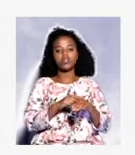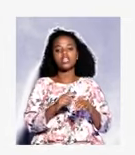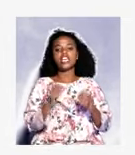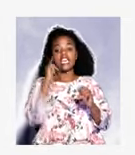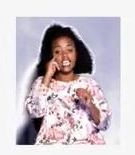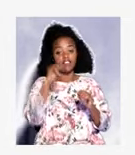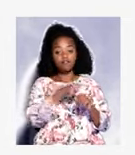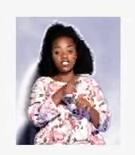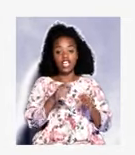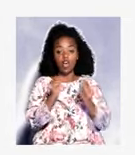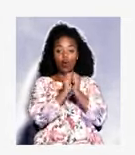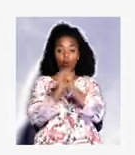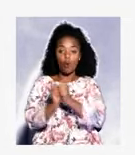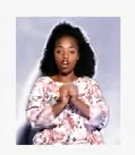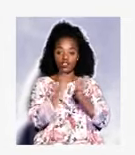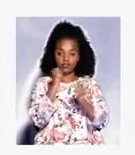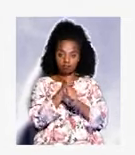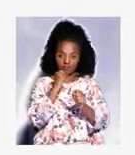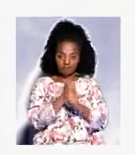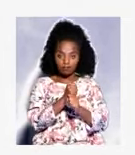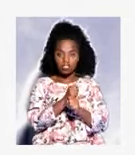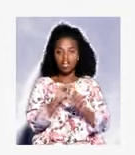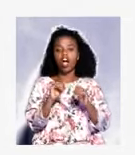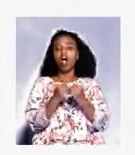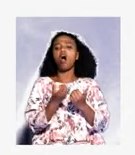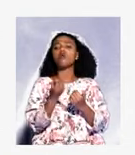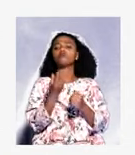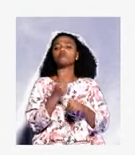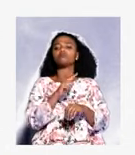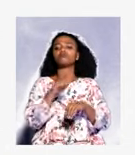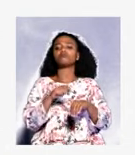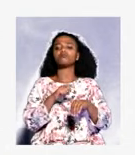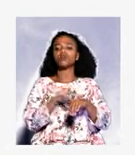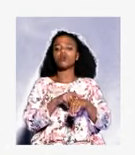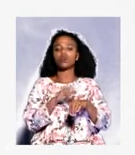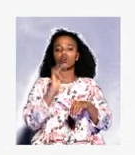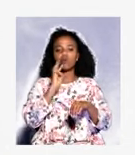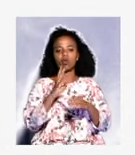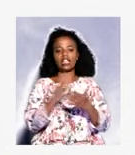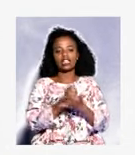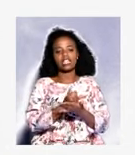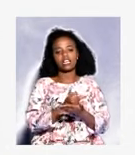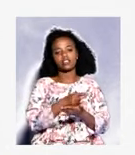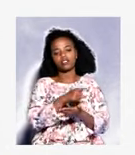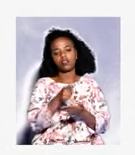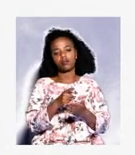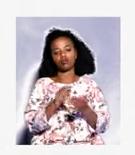the house? So let's see this solution.